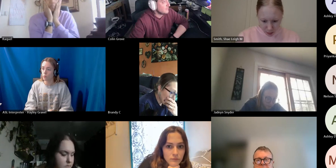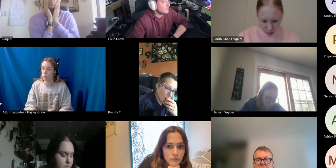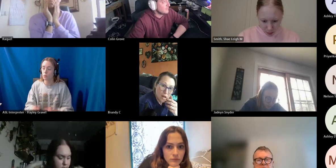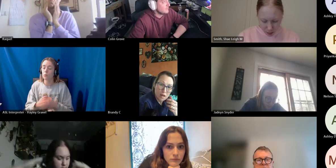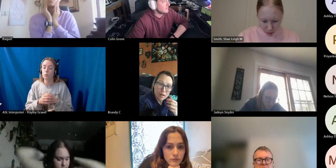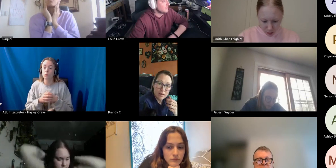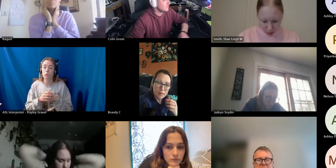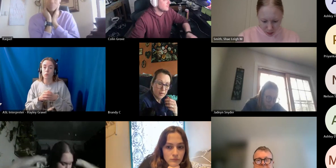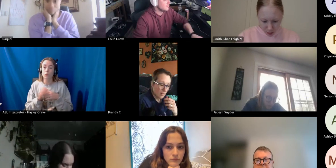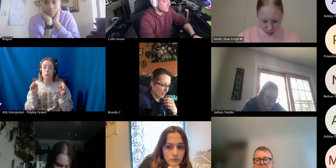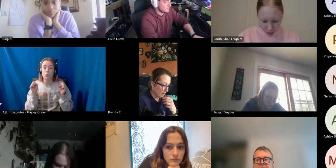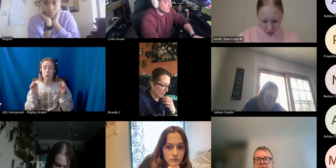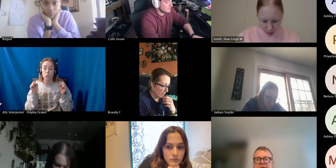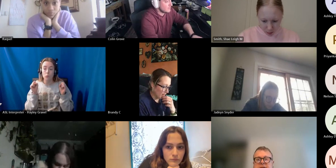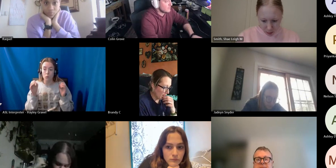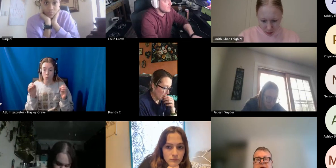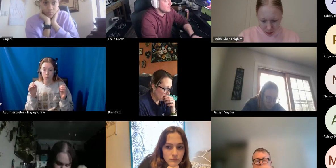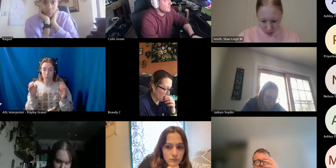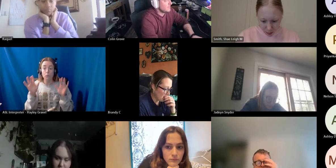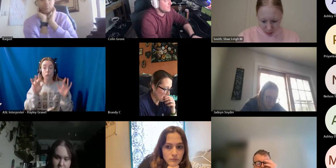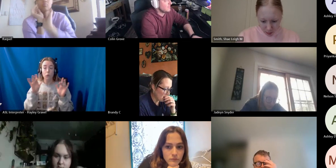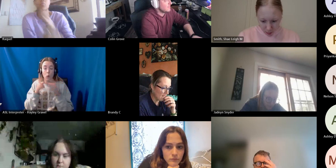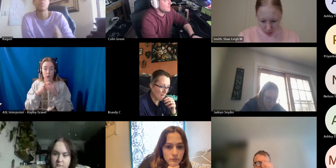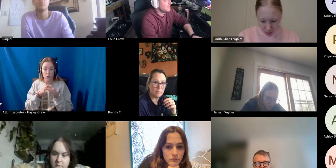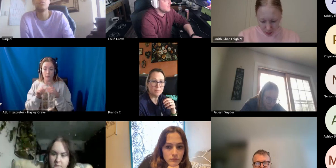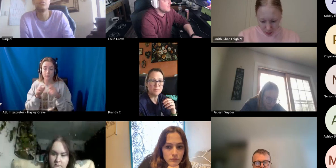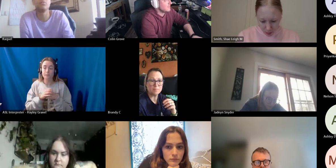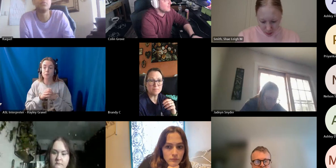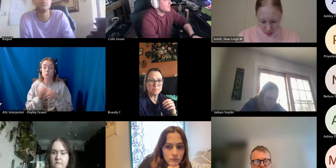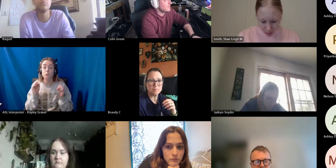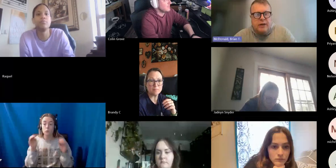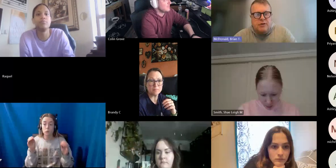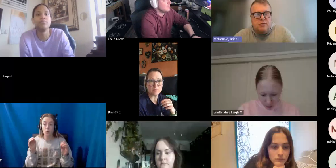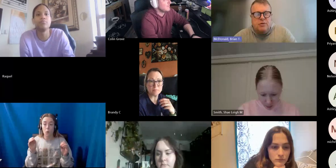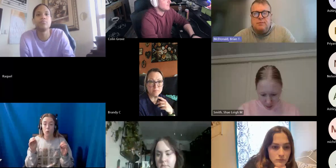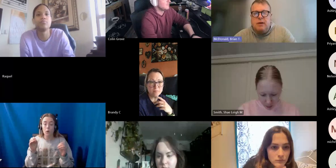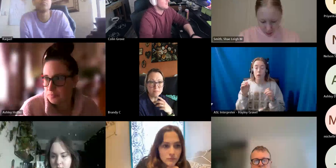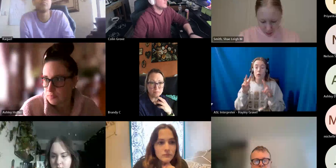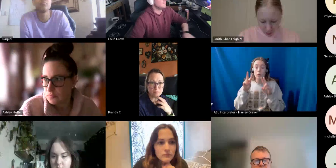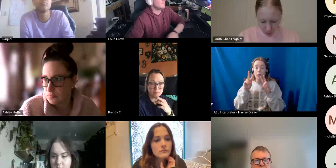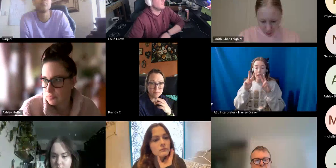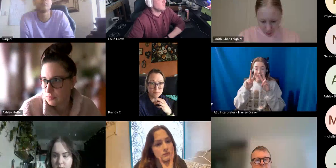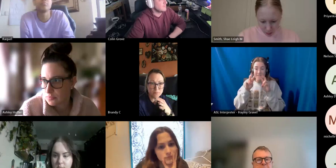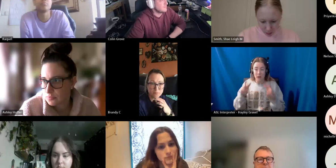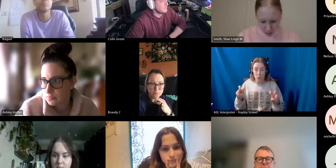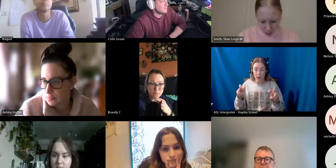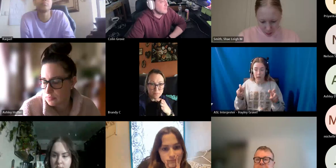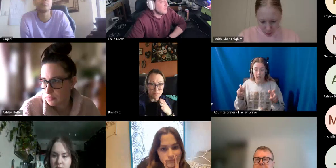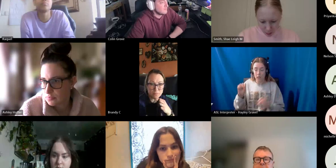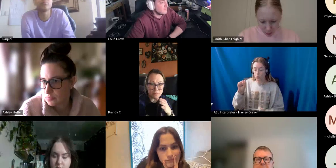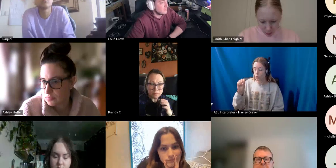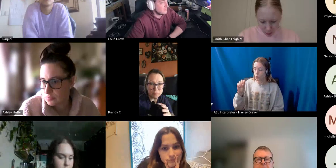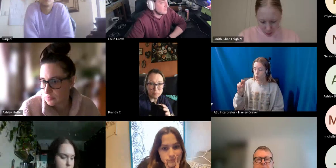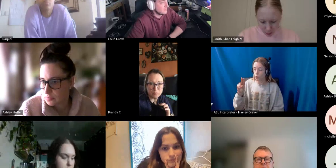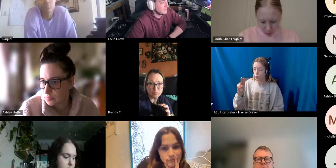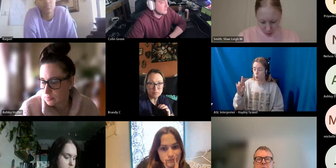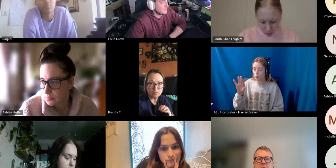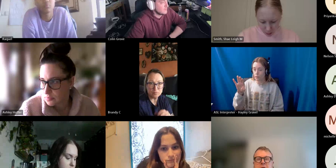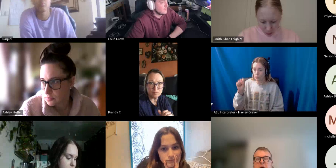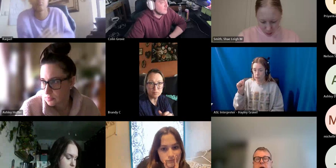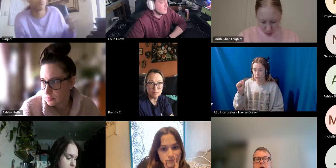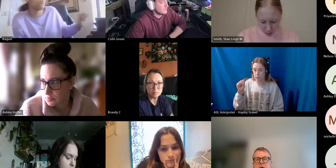So what I'm going to do today is I'm going to go over that PowerPoint, the evaluating sources PowerPoint,